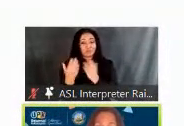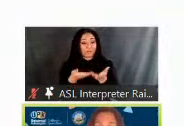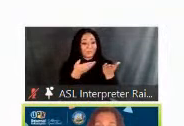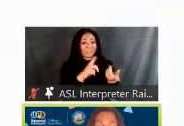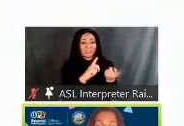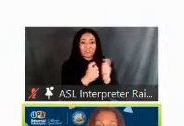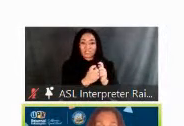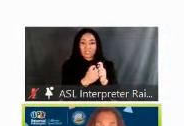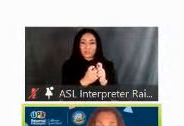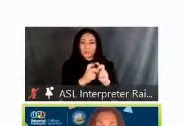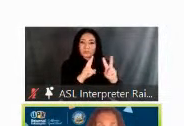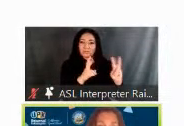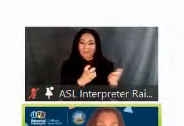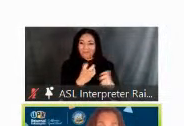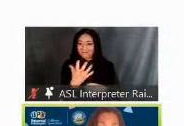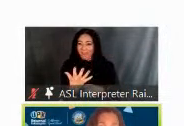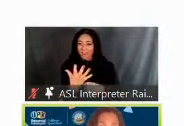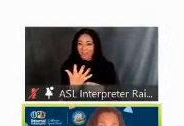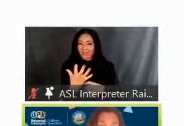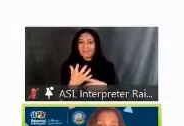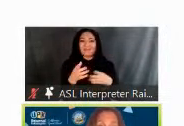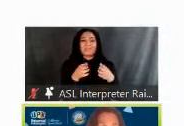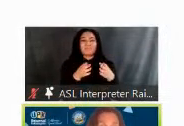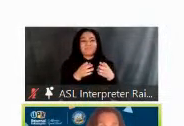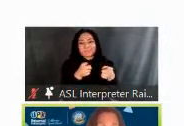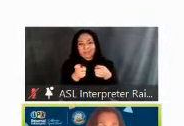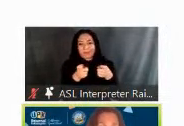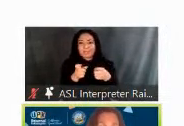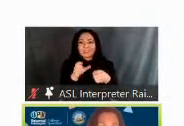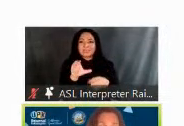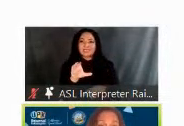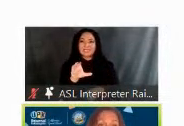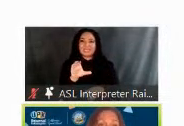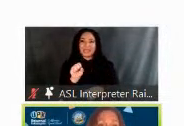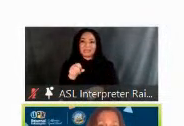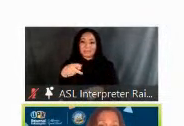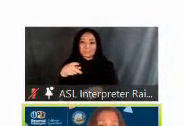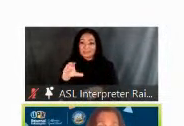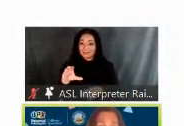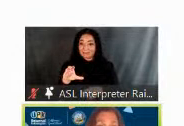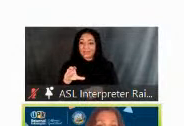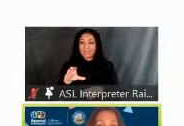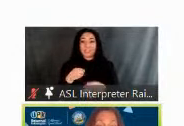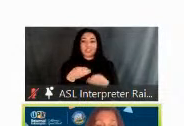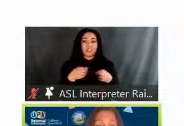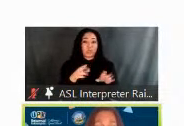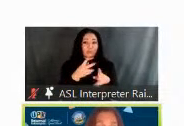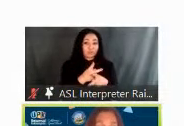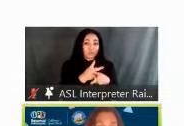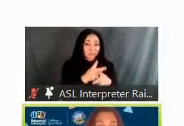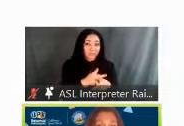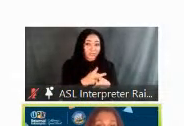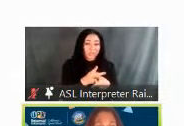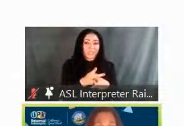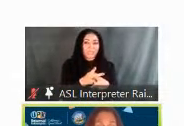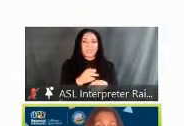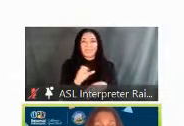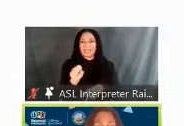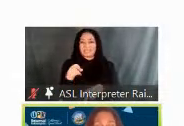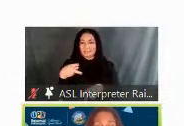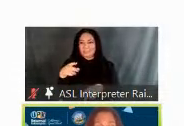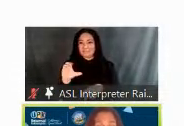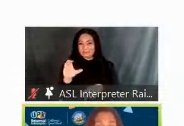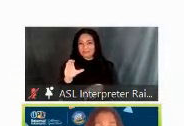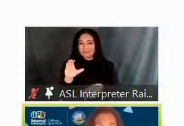program standards that govern CSPP, general childcare, and FCCs that are contracted through a fetching